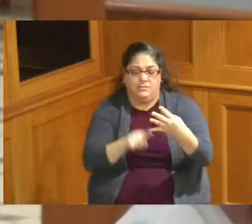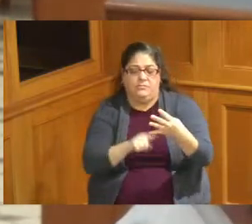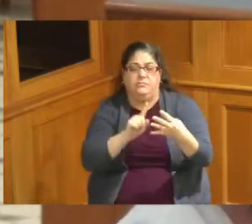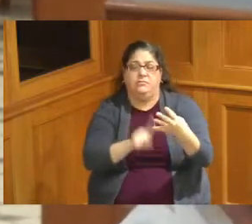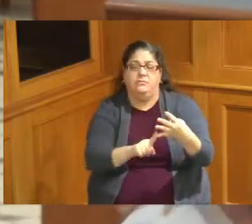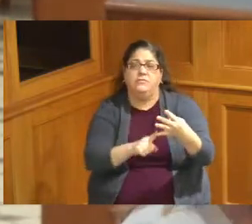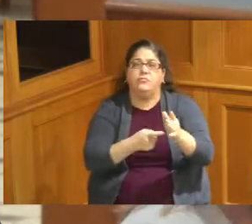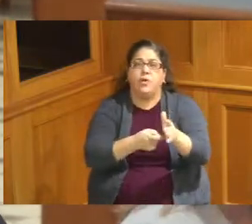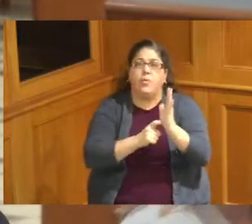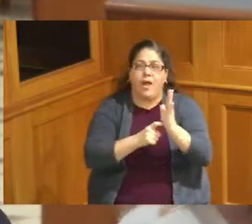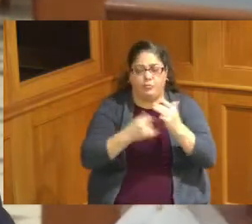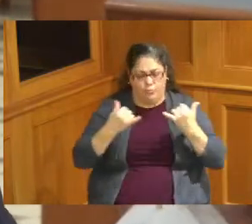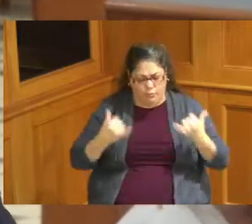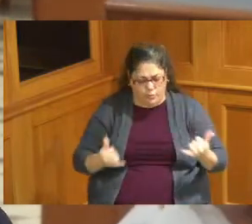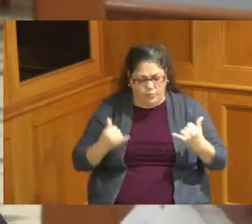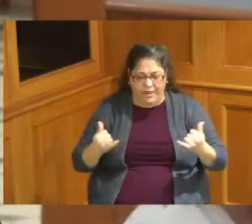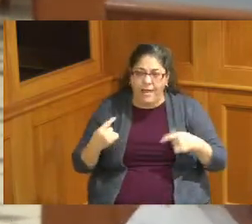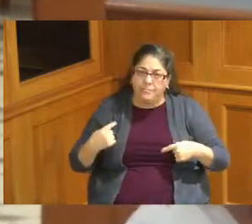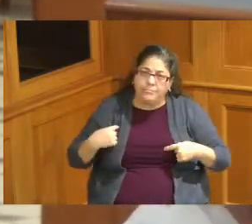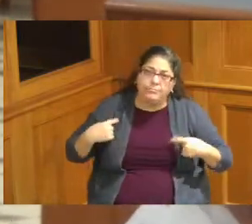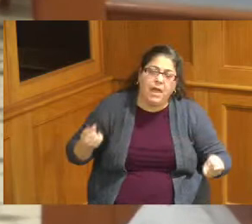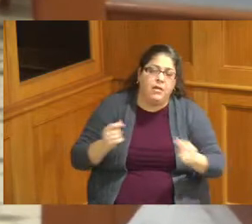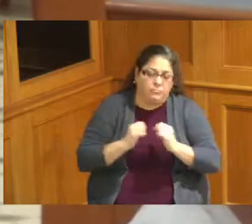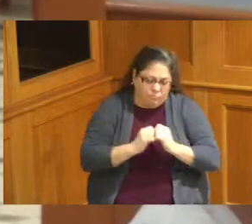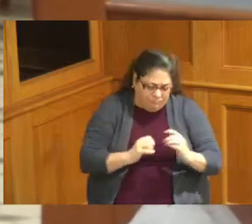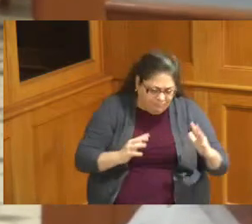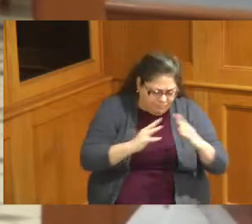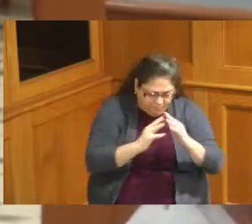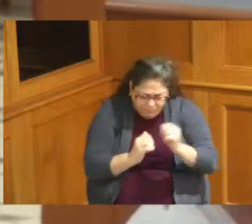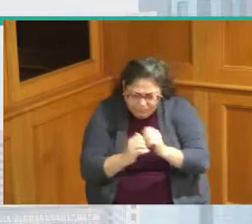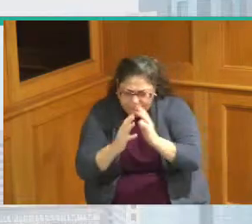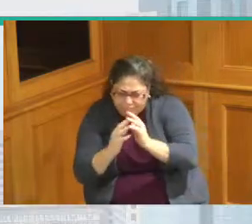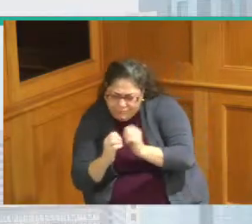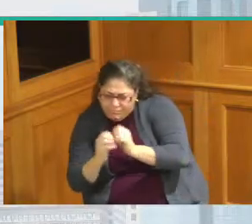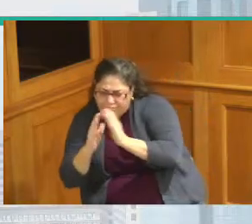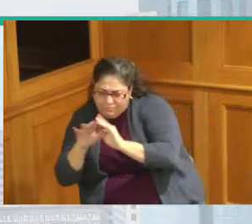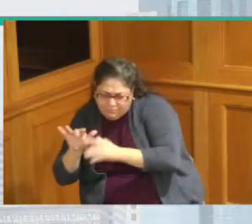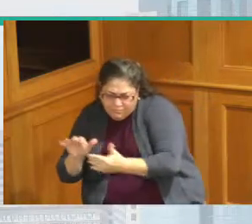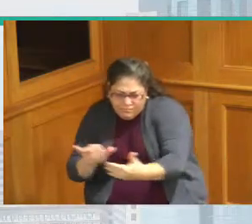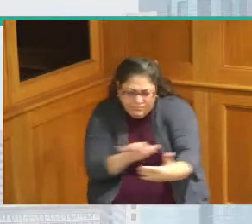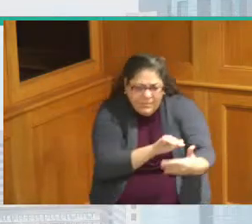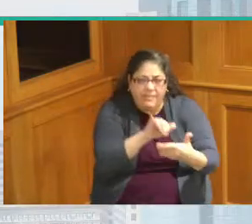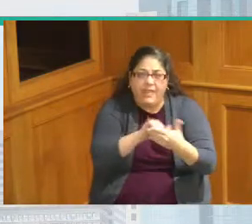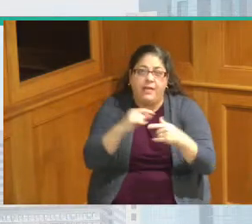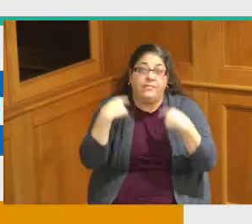about today, and that's what we've been doing this whole year, is doing that. Okay.